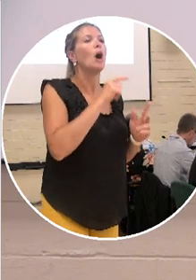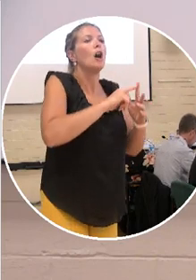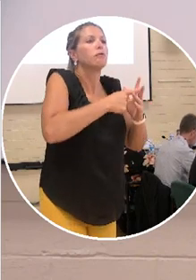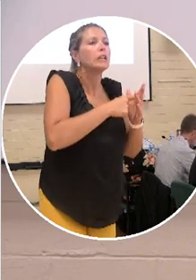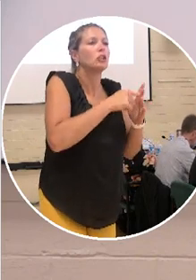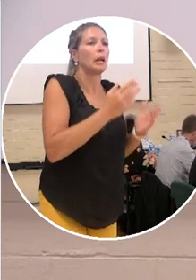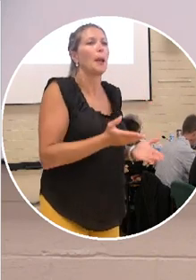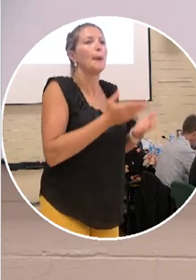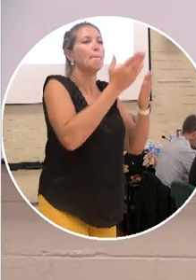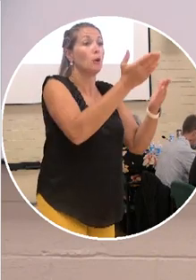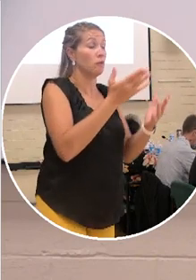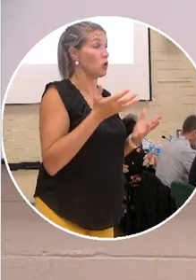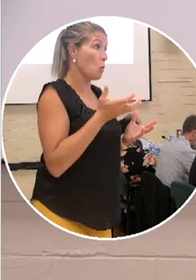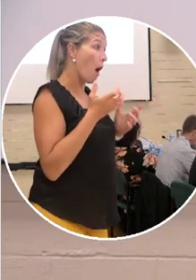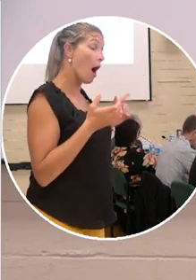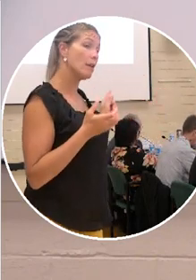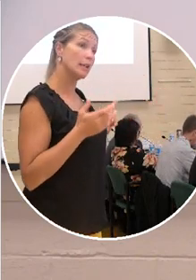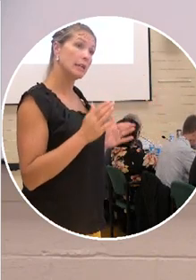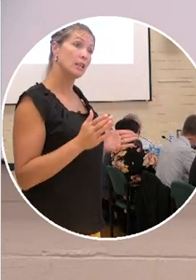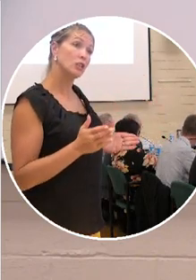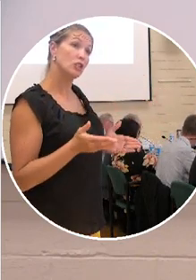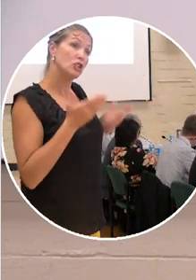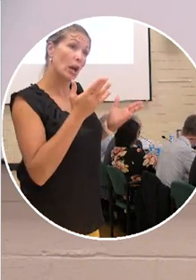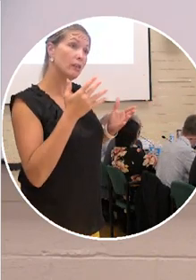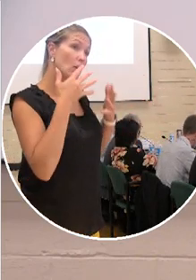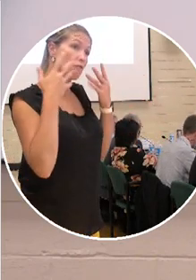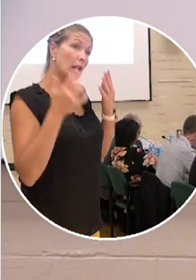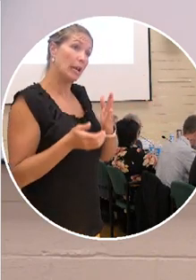And are you going to suggest a friendly amendment?